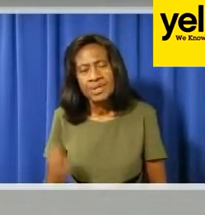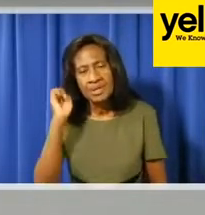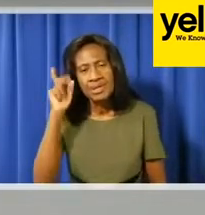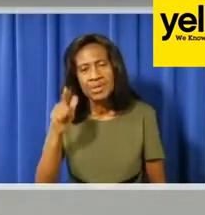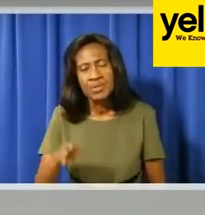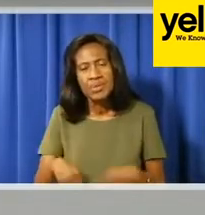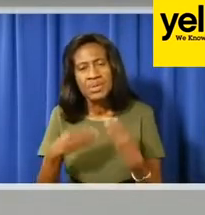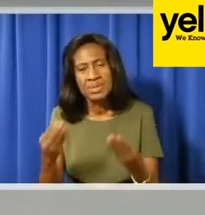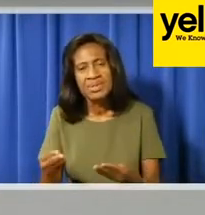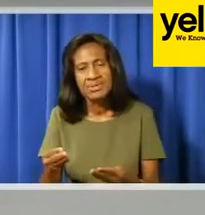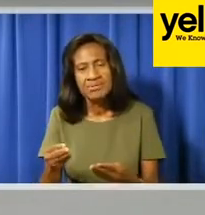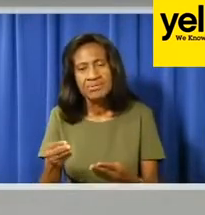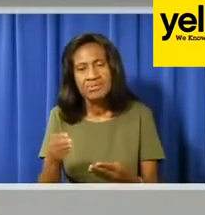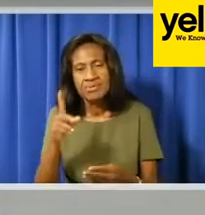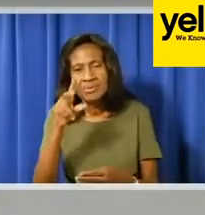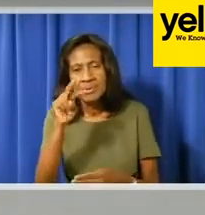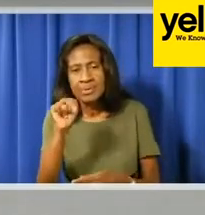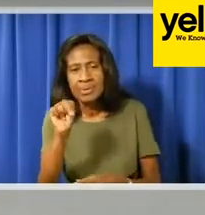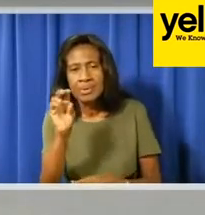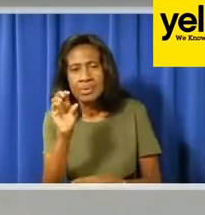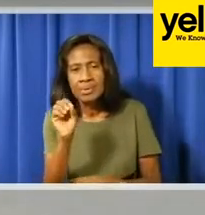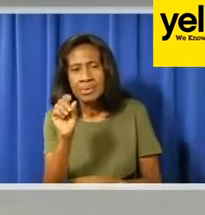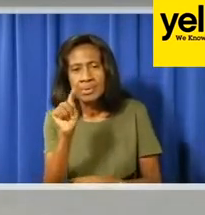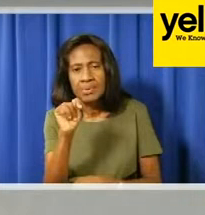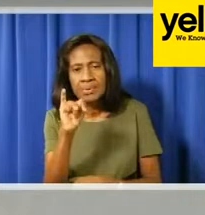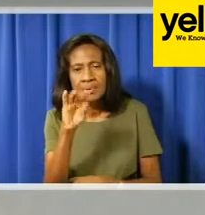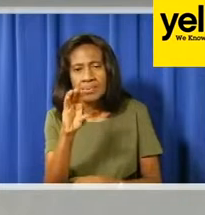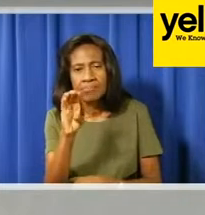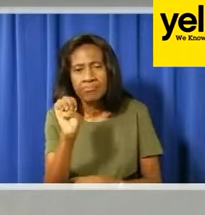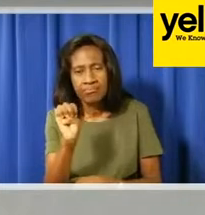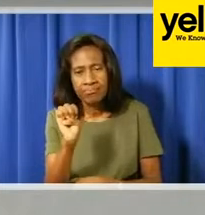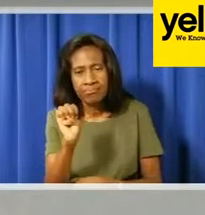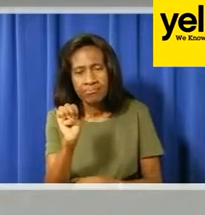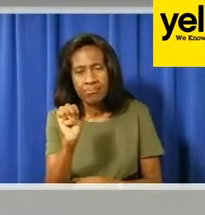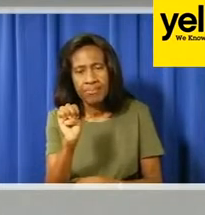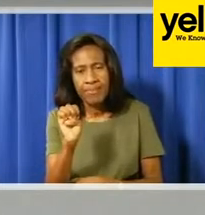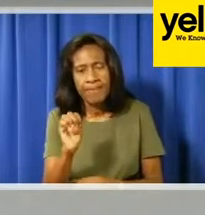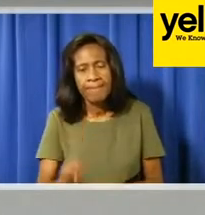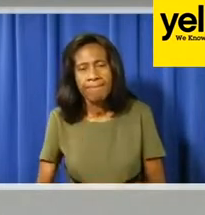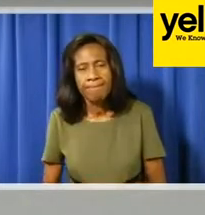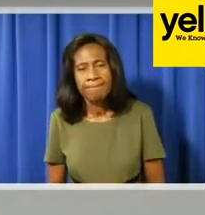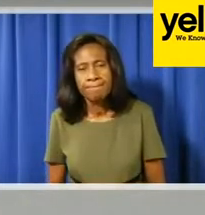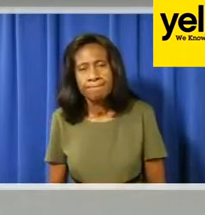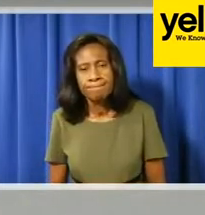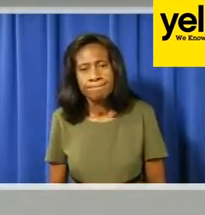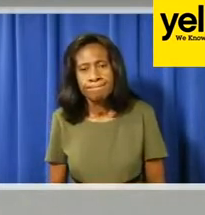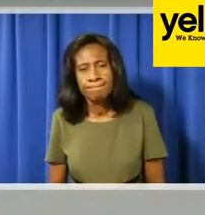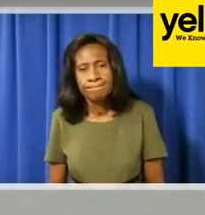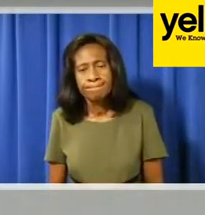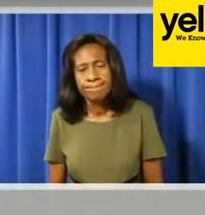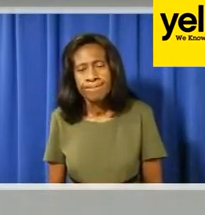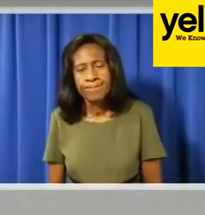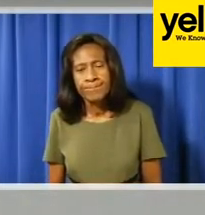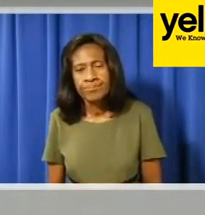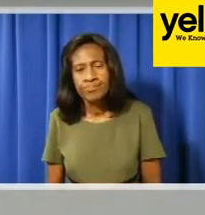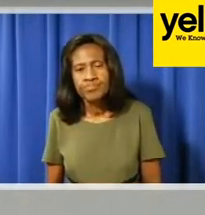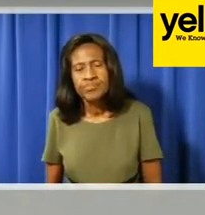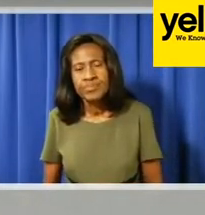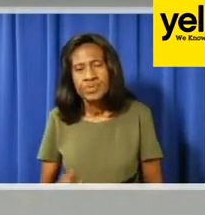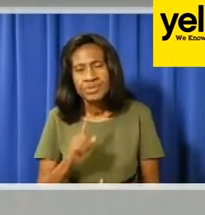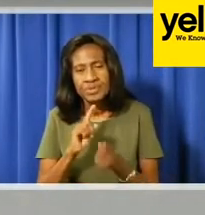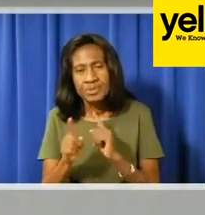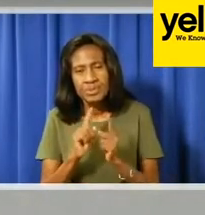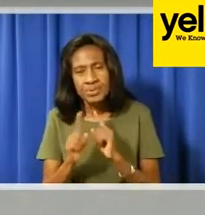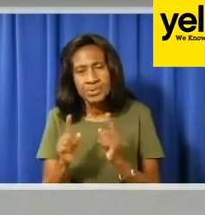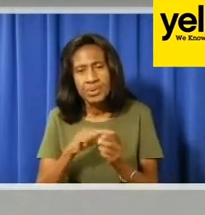not a very significant bill. So I don't think it's going to require, and we've talked about this for